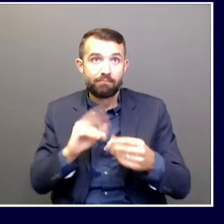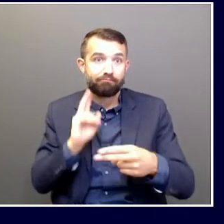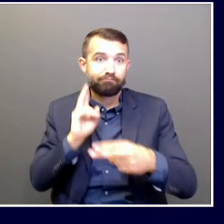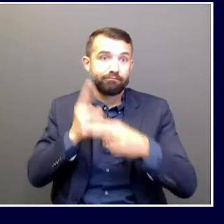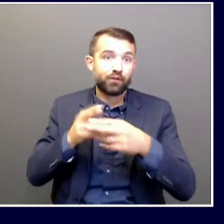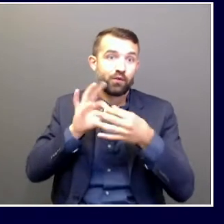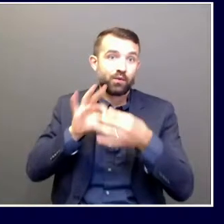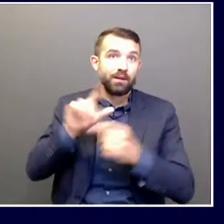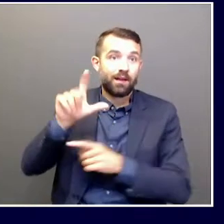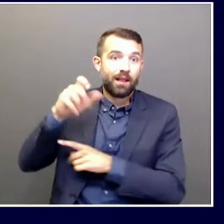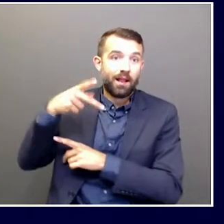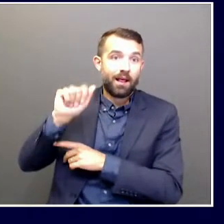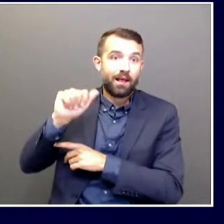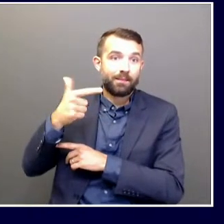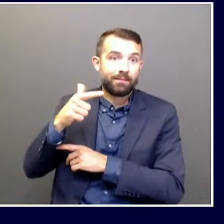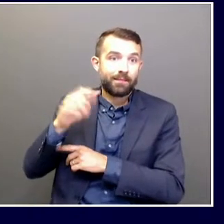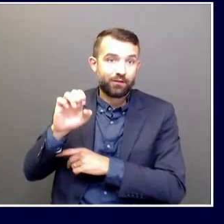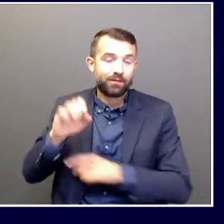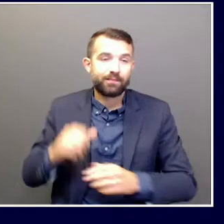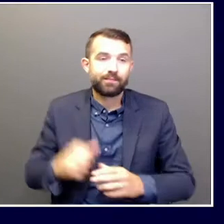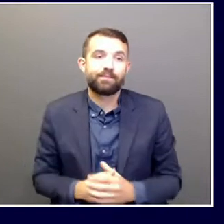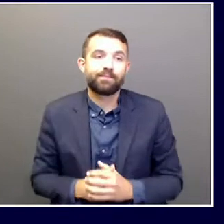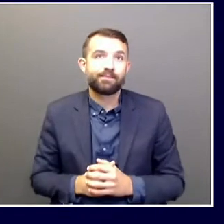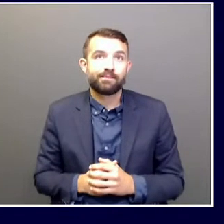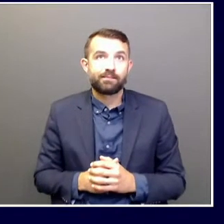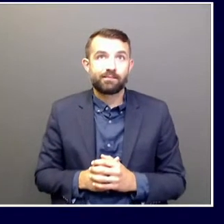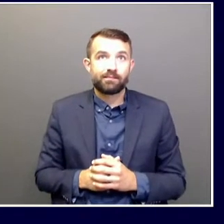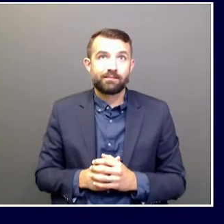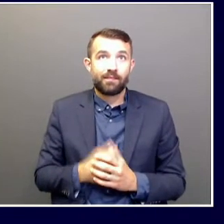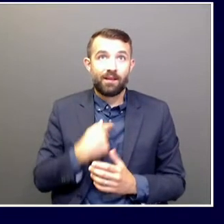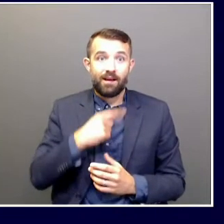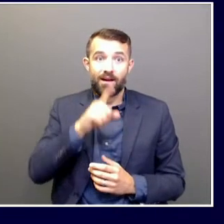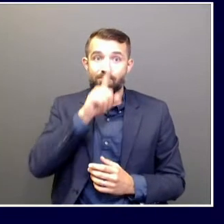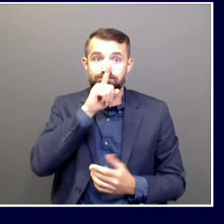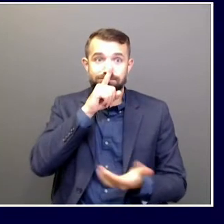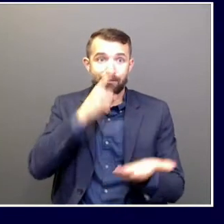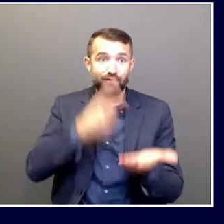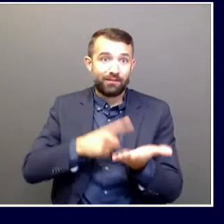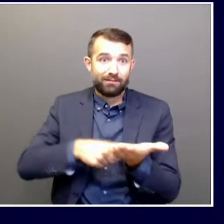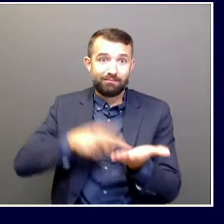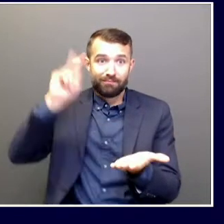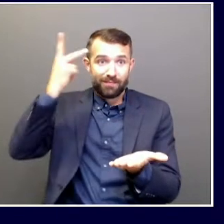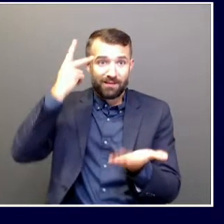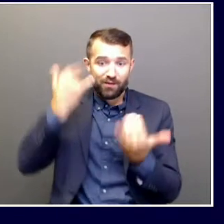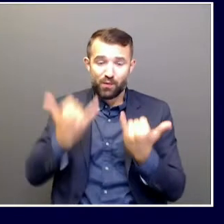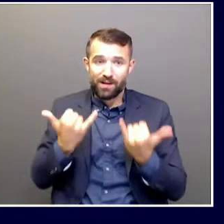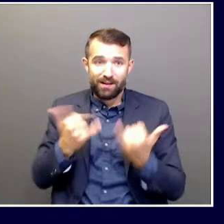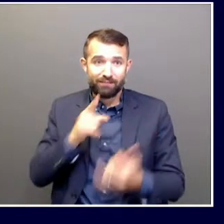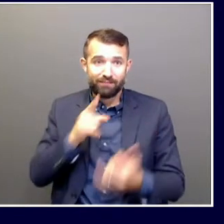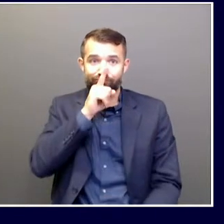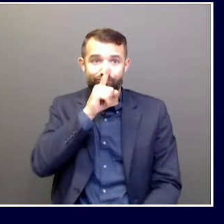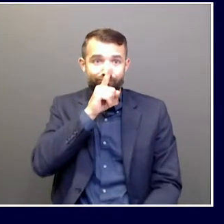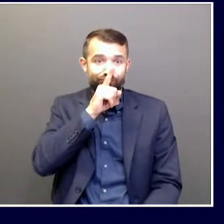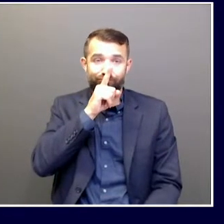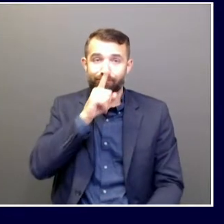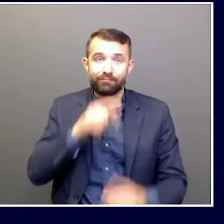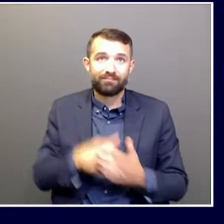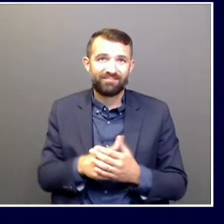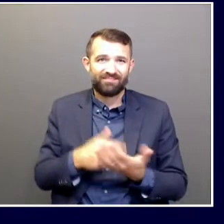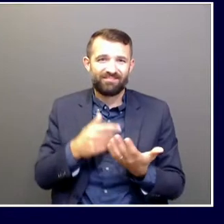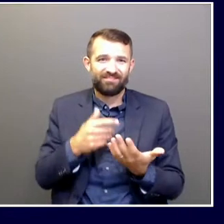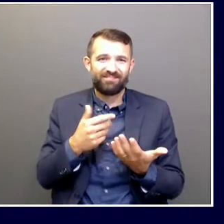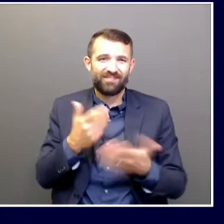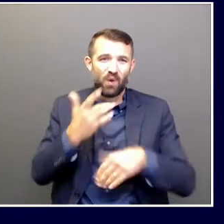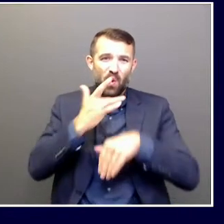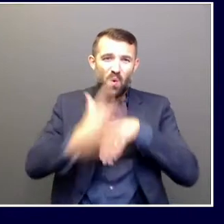I don't intend to talk politics. I think it's way too early to be talking about campaigns. I don't think the people of Maine want